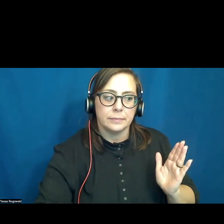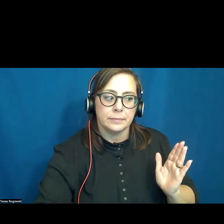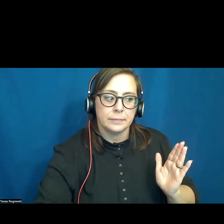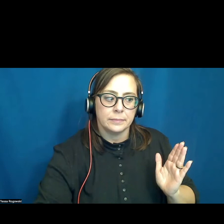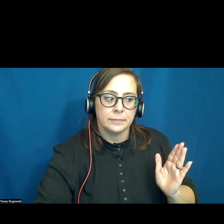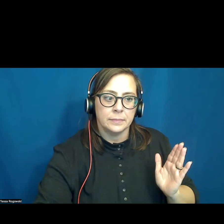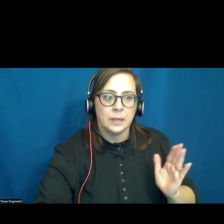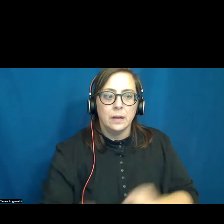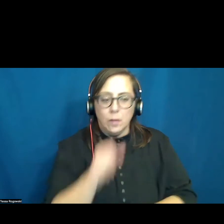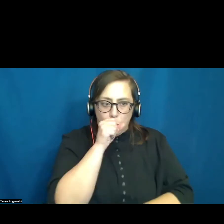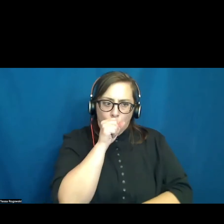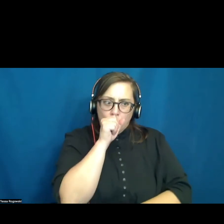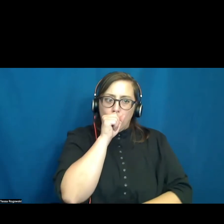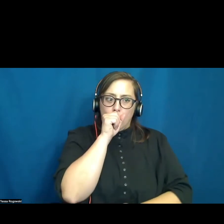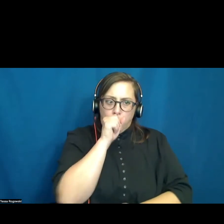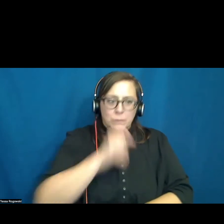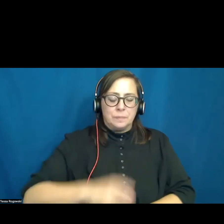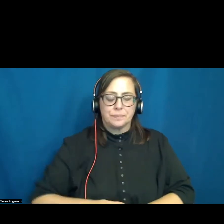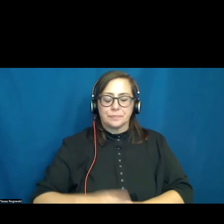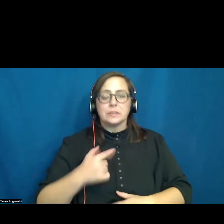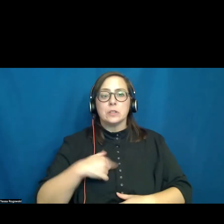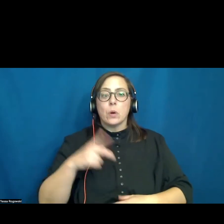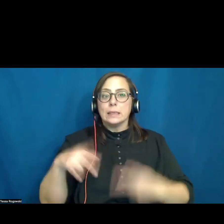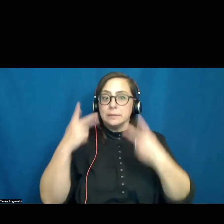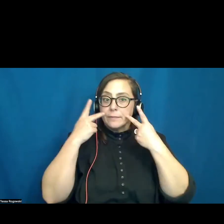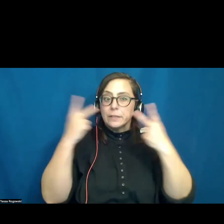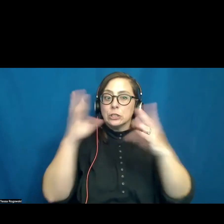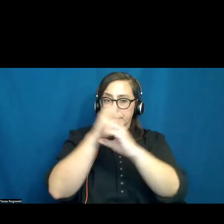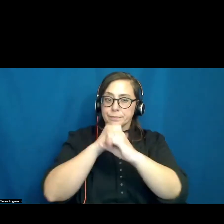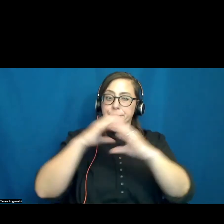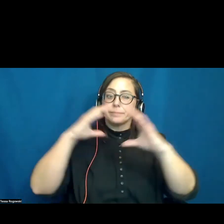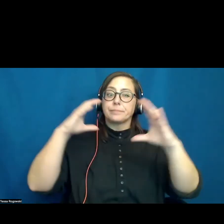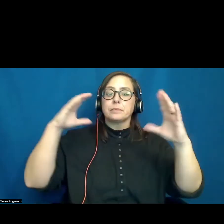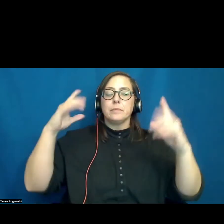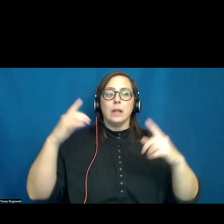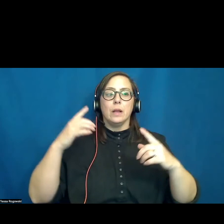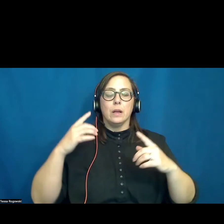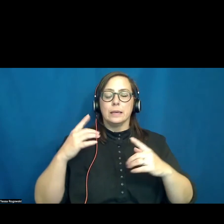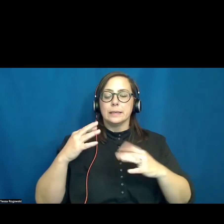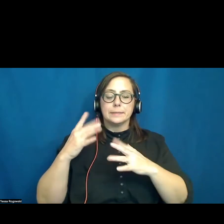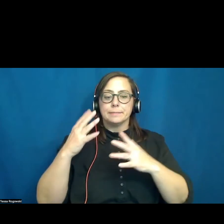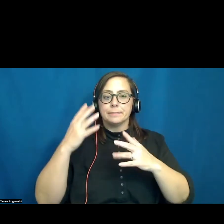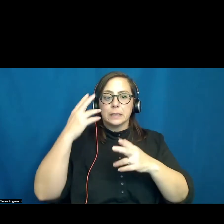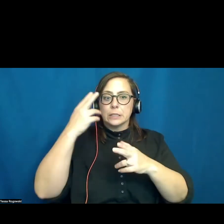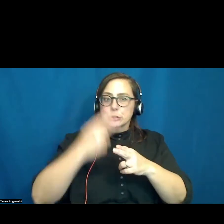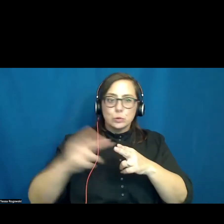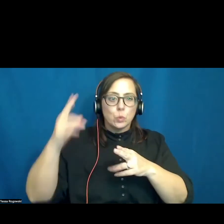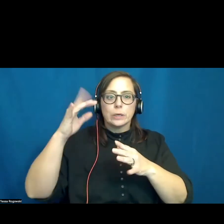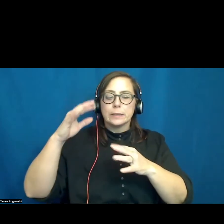about having a vision of the eternity, but very fleeting through the song of this bird,